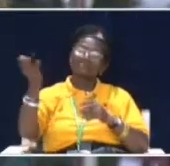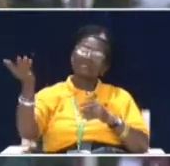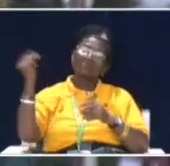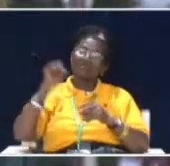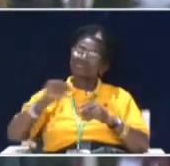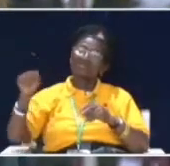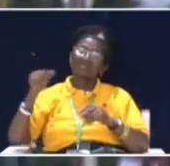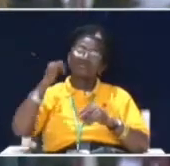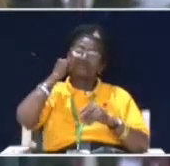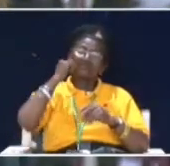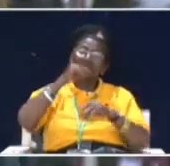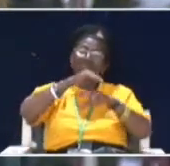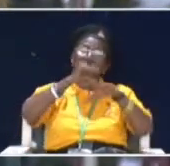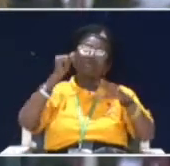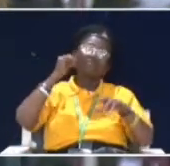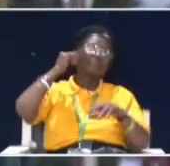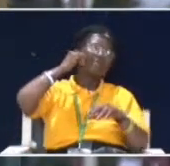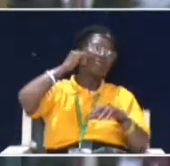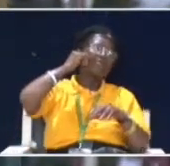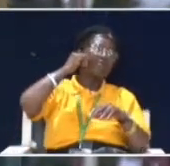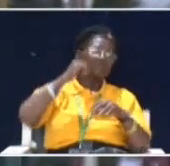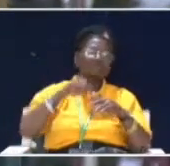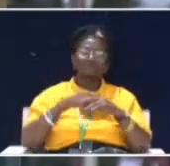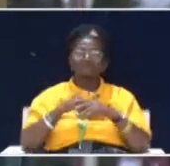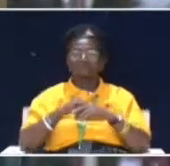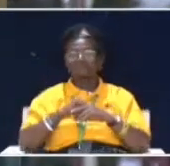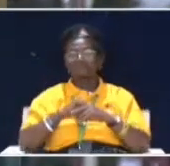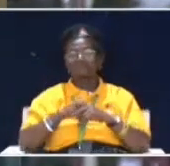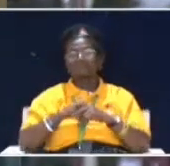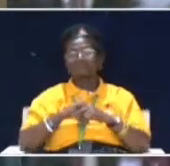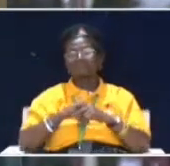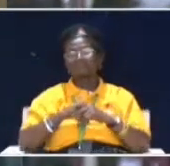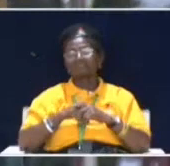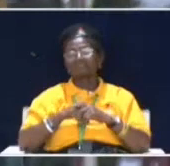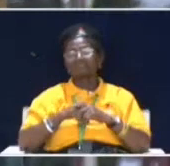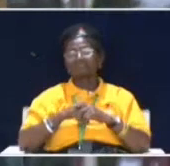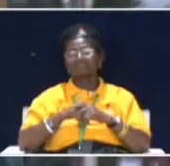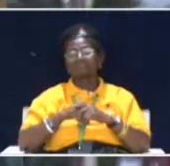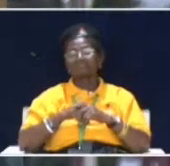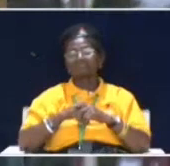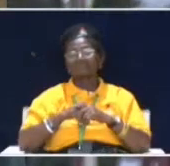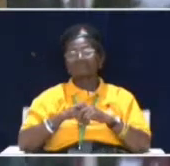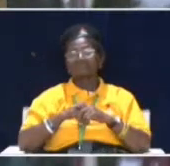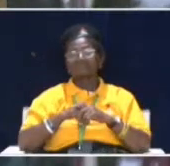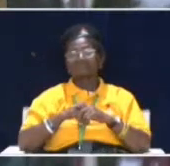call. Be ni ero bani soro wa wole.